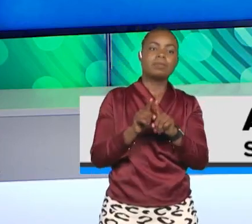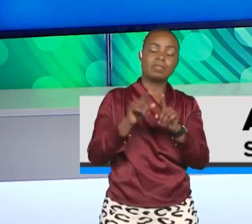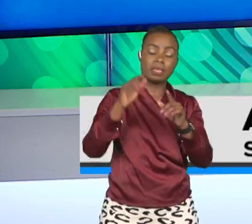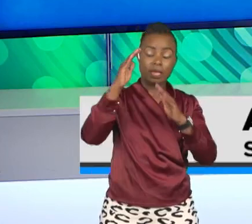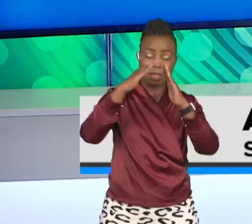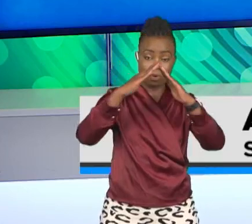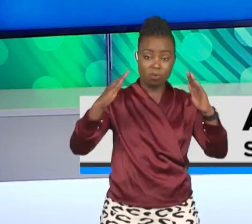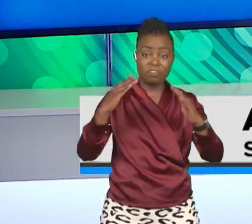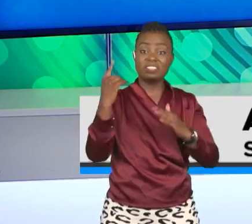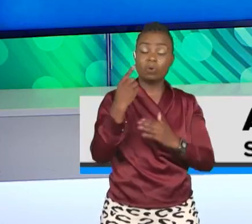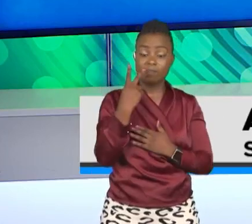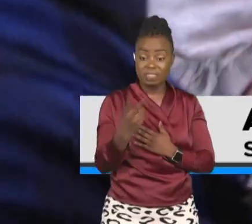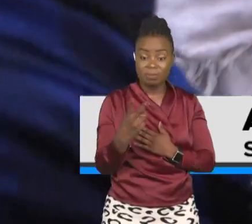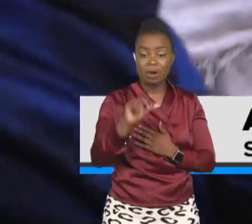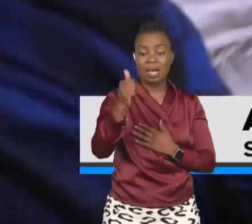roofs visible.